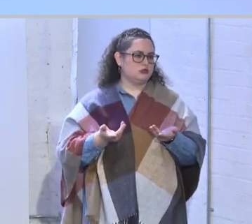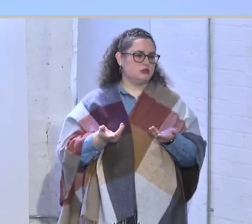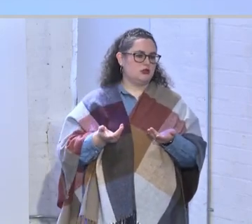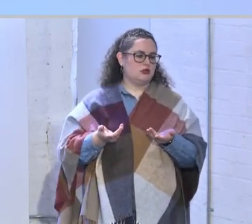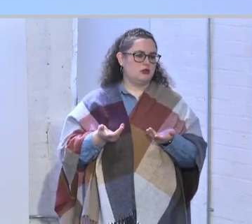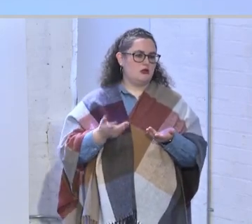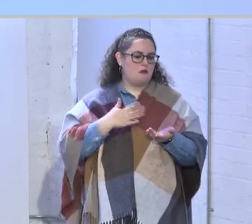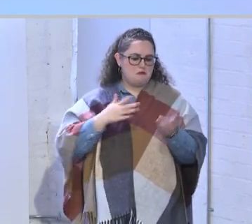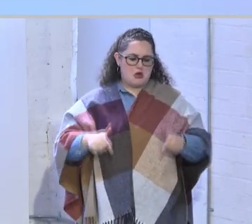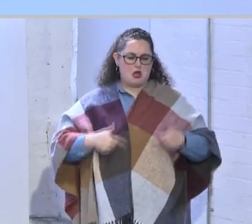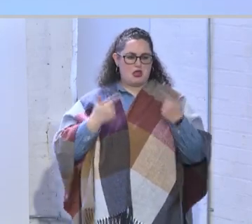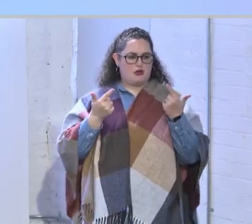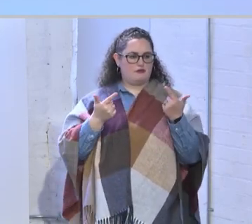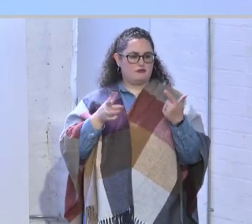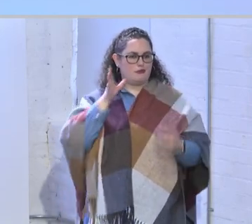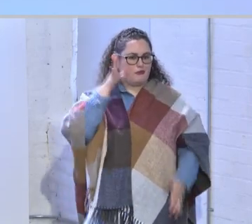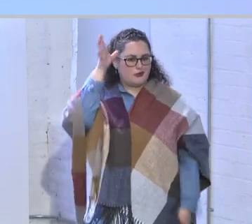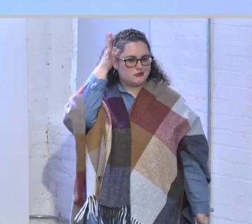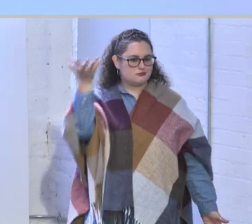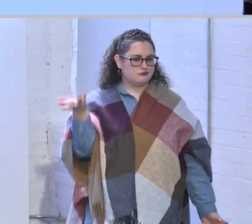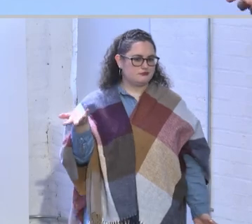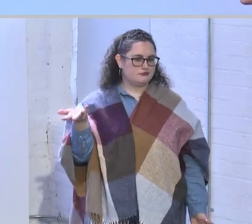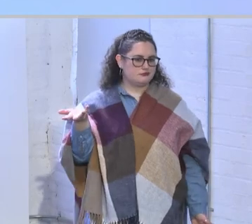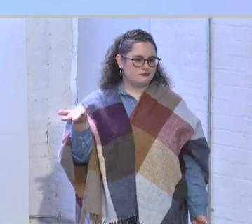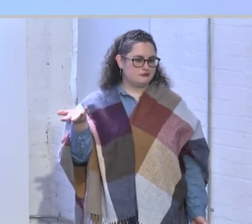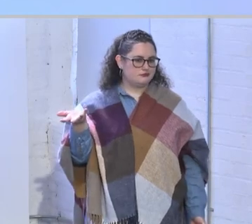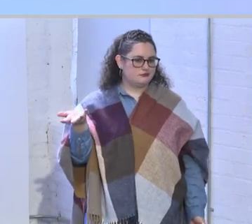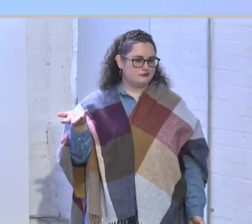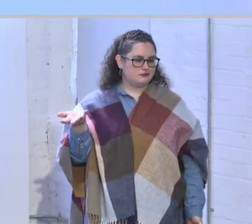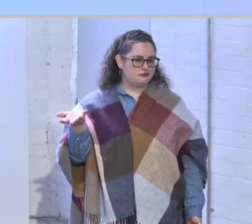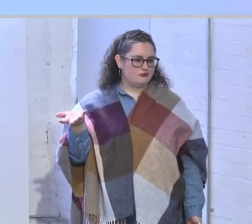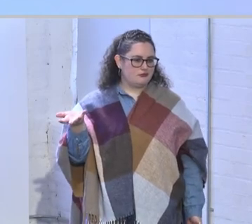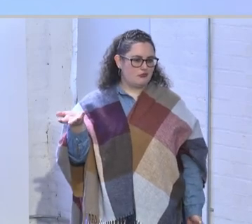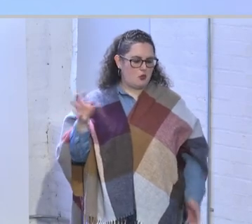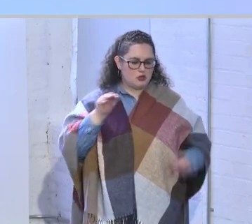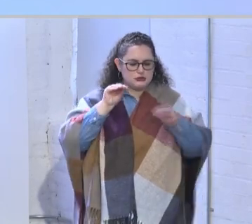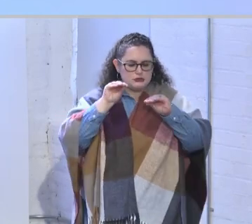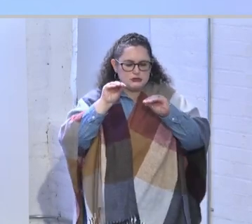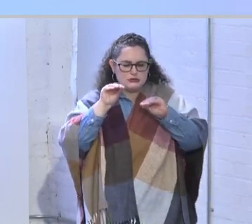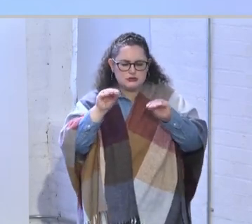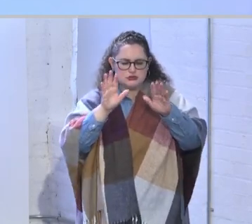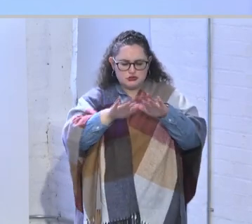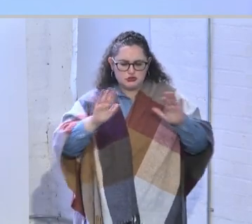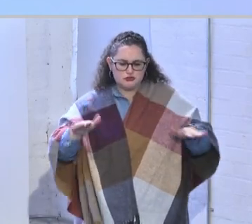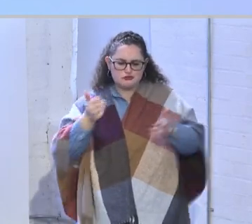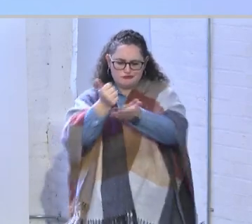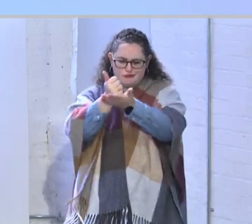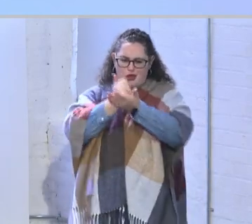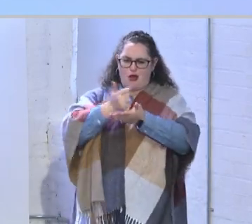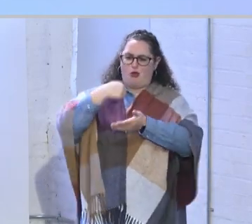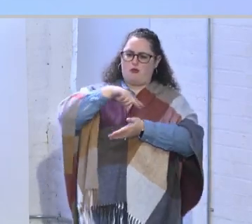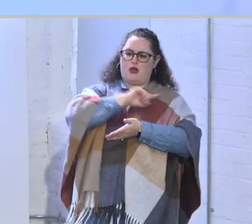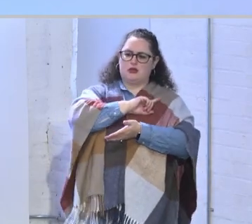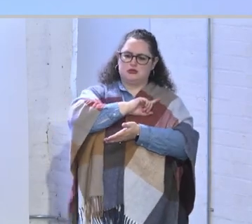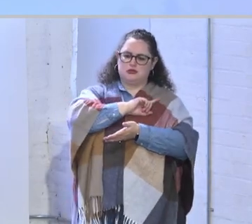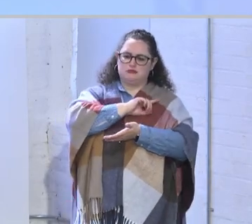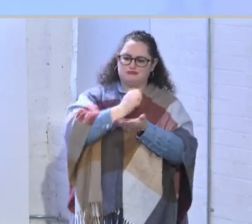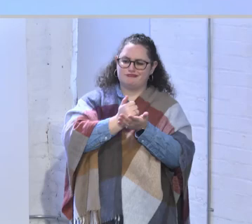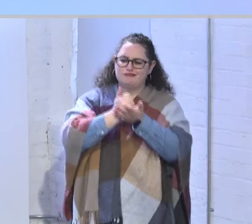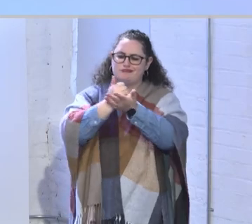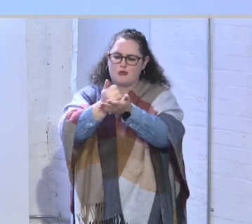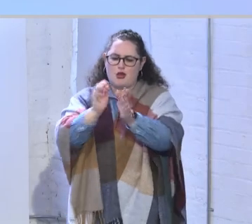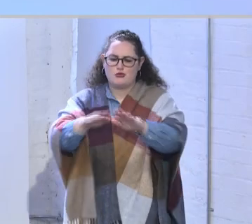the experience of parenting were able to speak into our lives and to help us. And so I think these principles